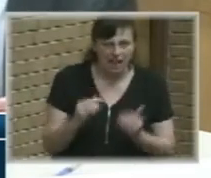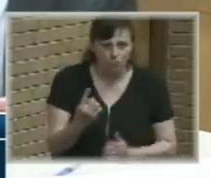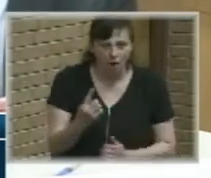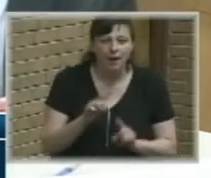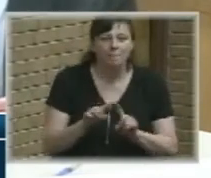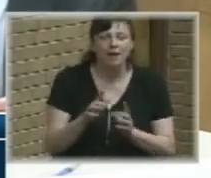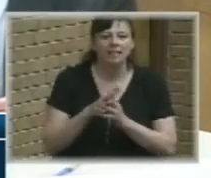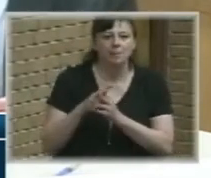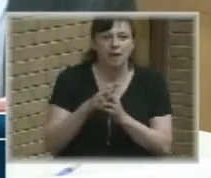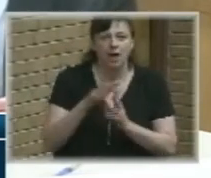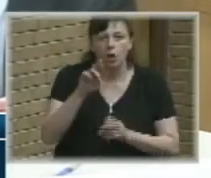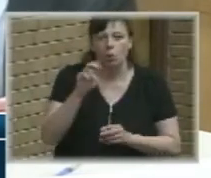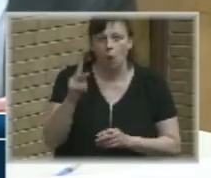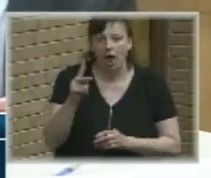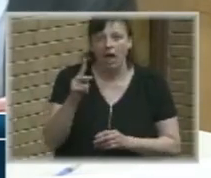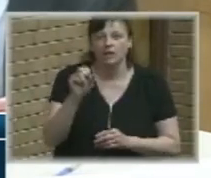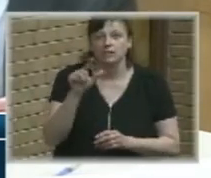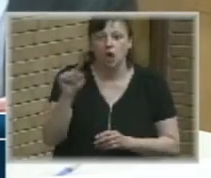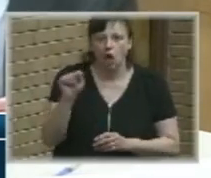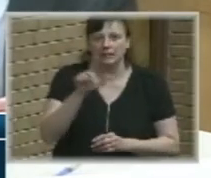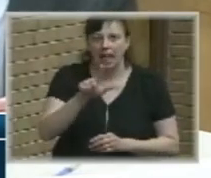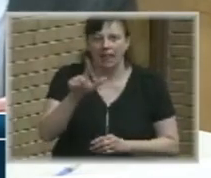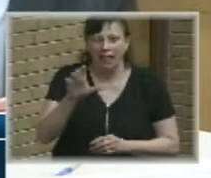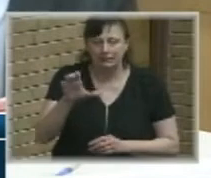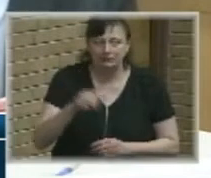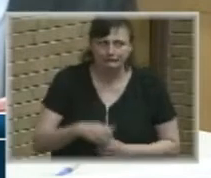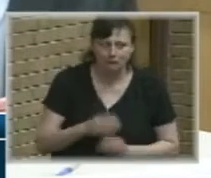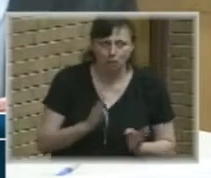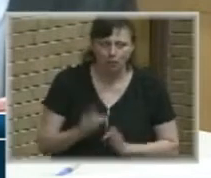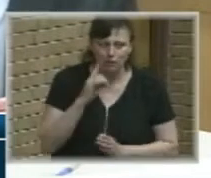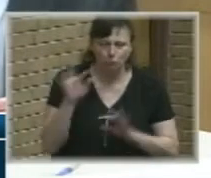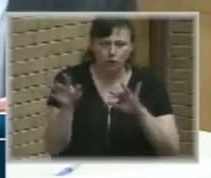American Rock Salt, LLC, in the amount of